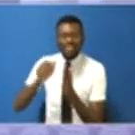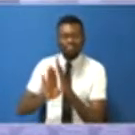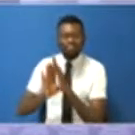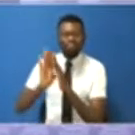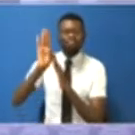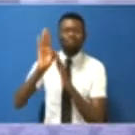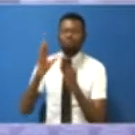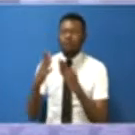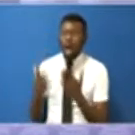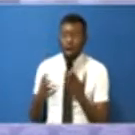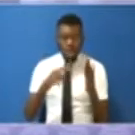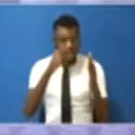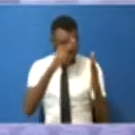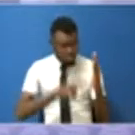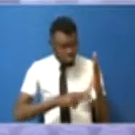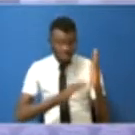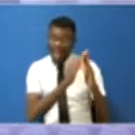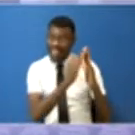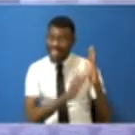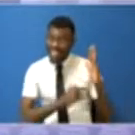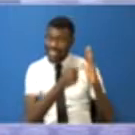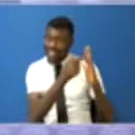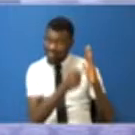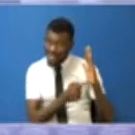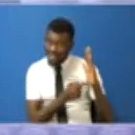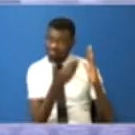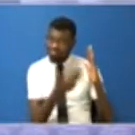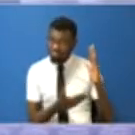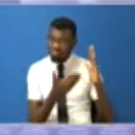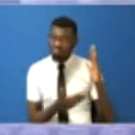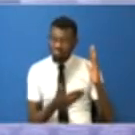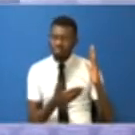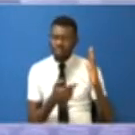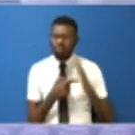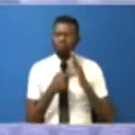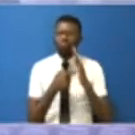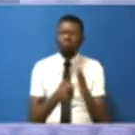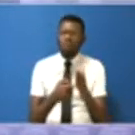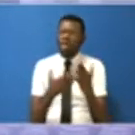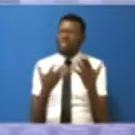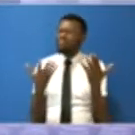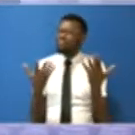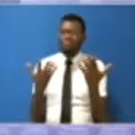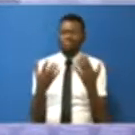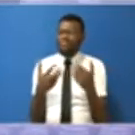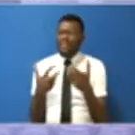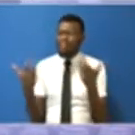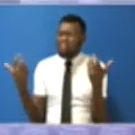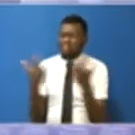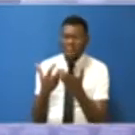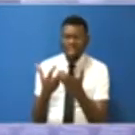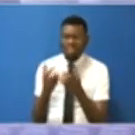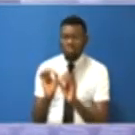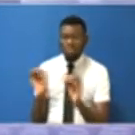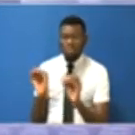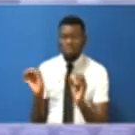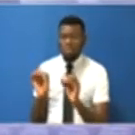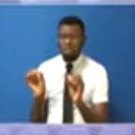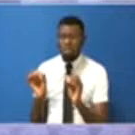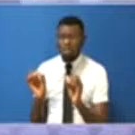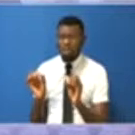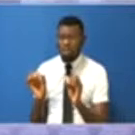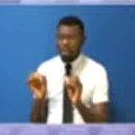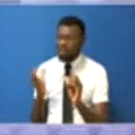budget when you read that statement she's actually saying these numbers don't reflect the